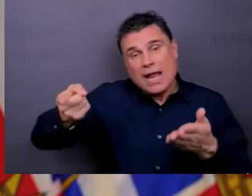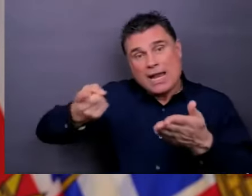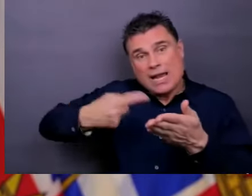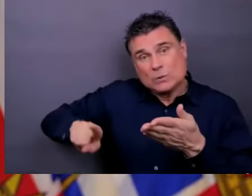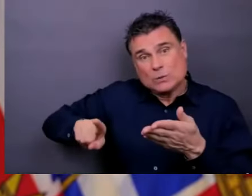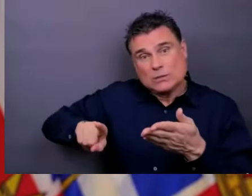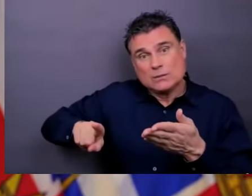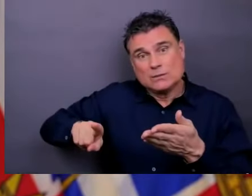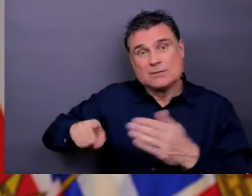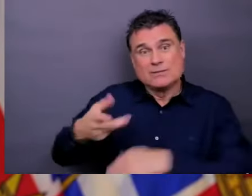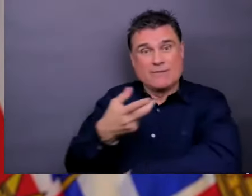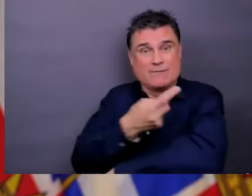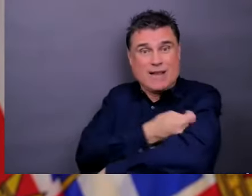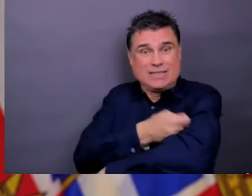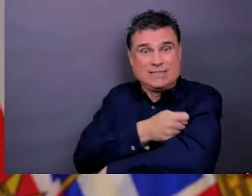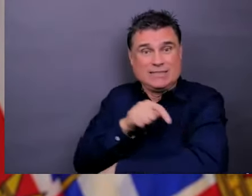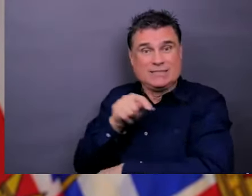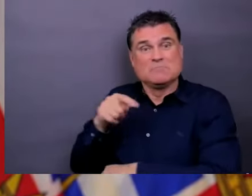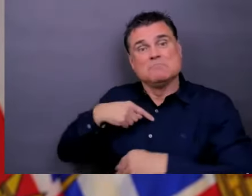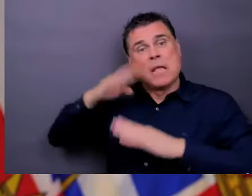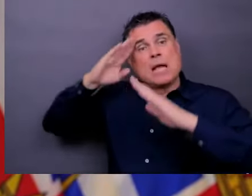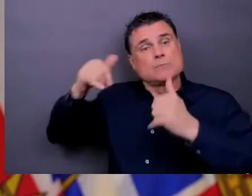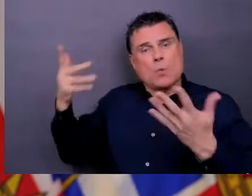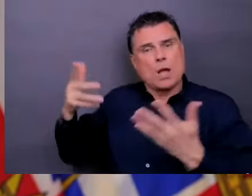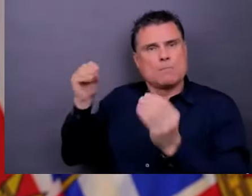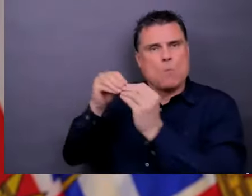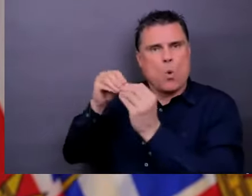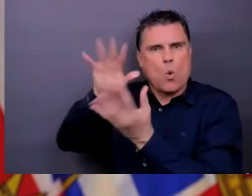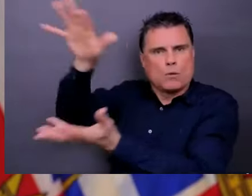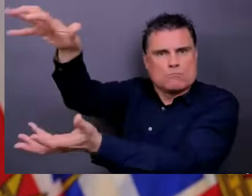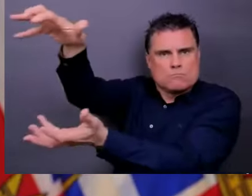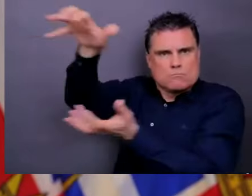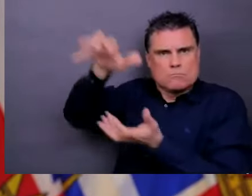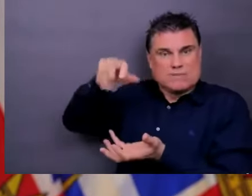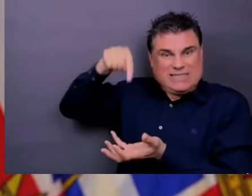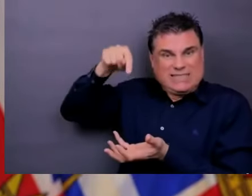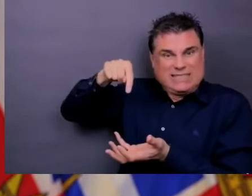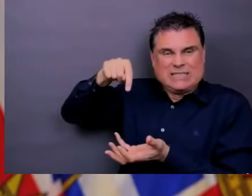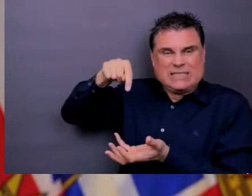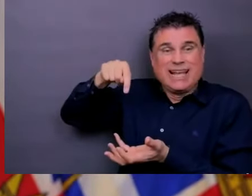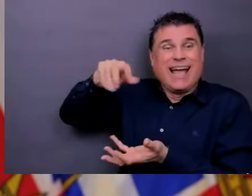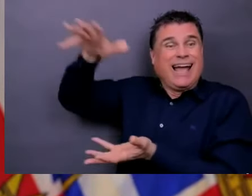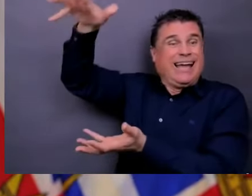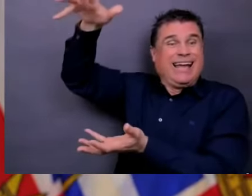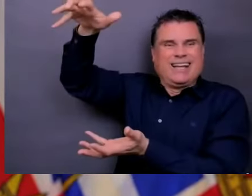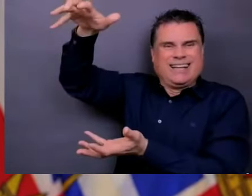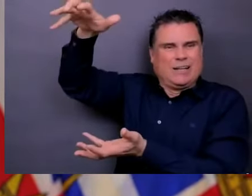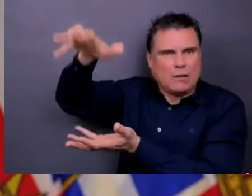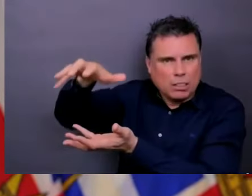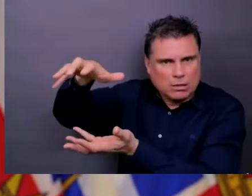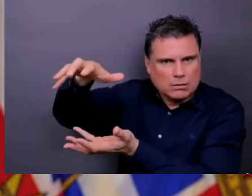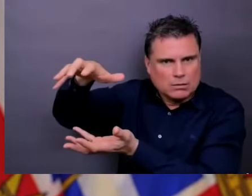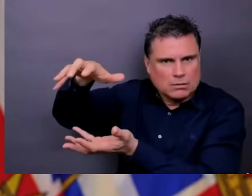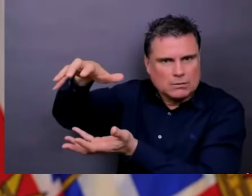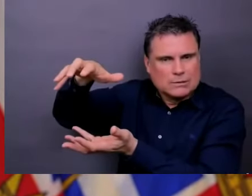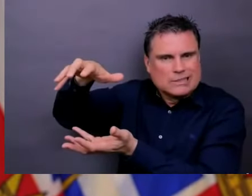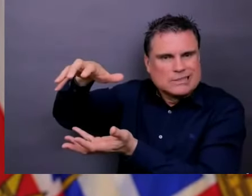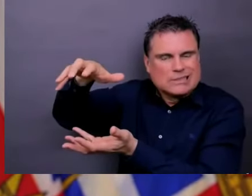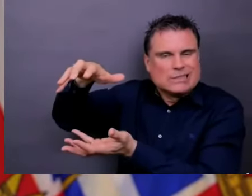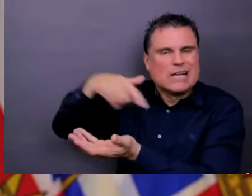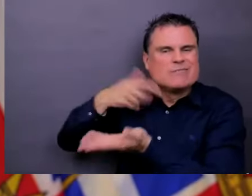be some people, particularly who receive the Moderna vaccine, will be delayed for another week. So it's in the range